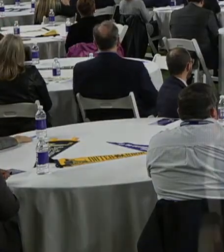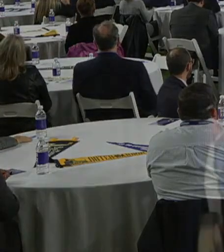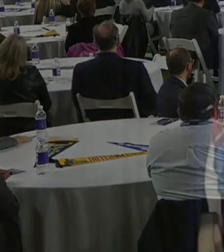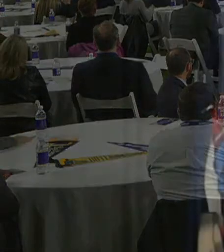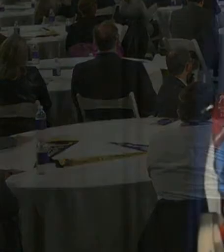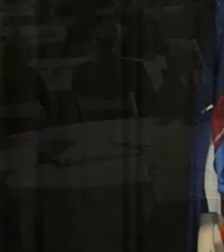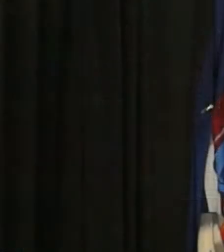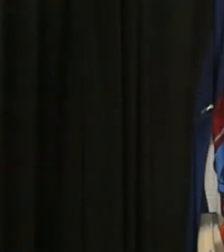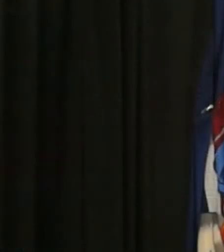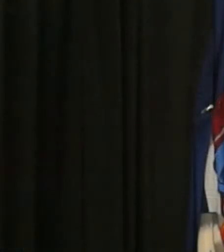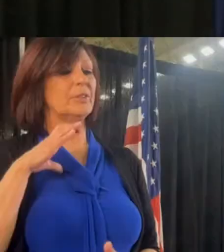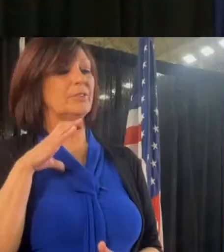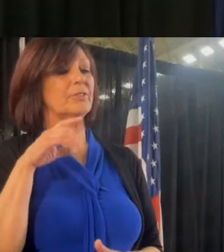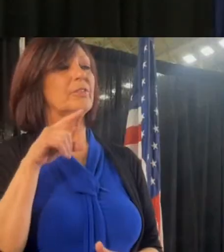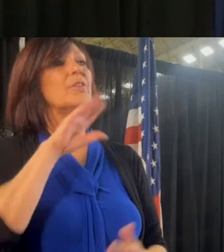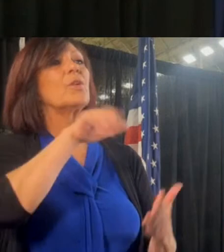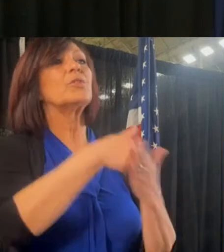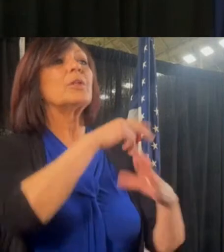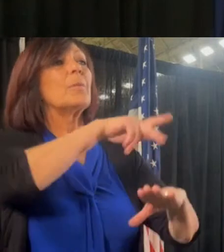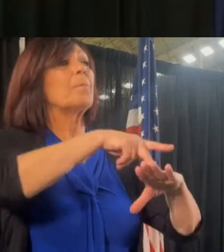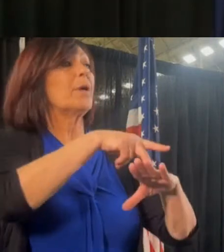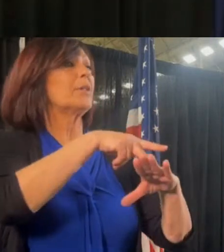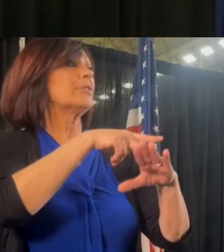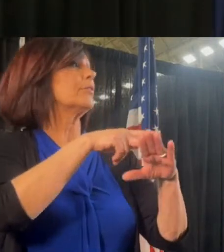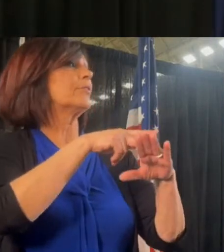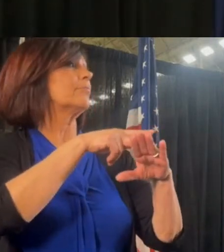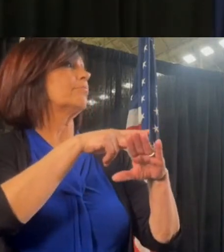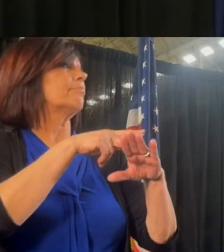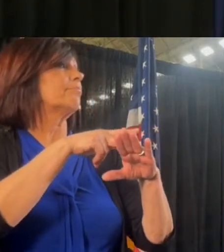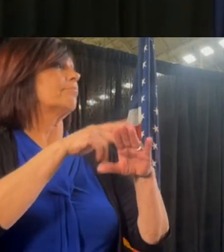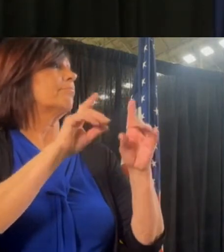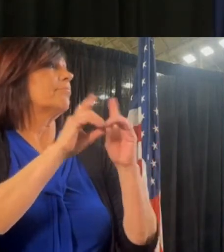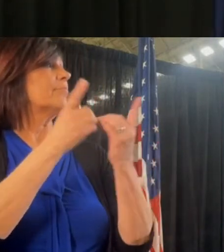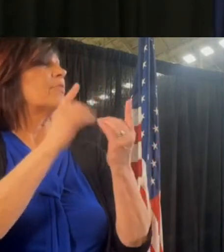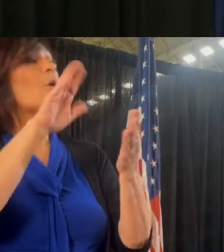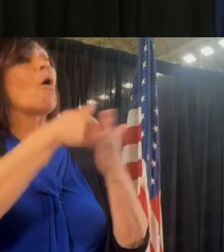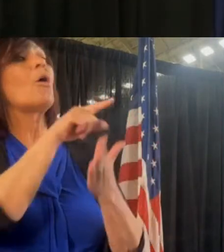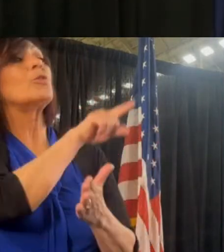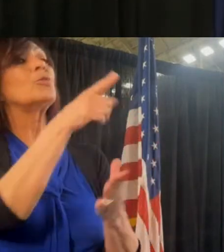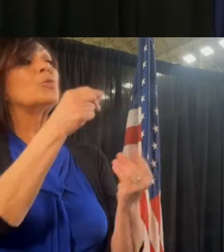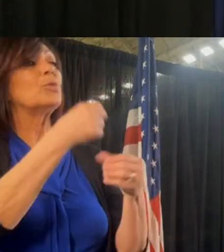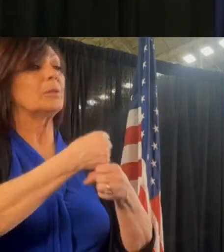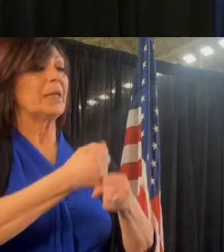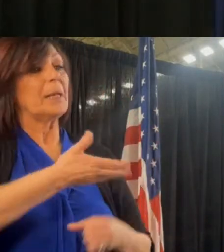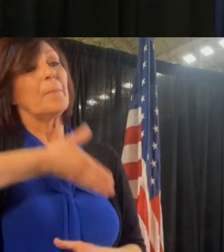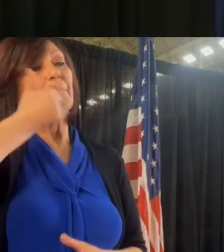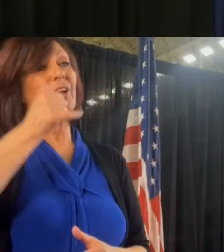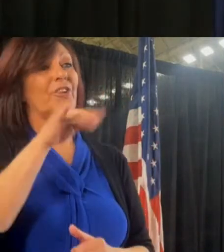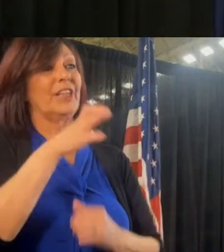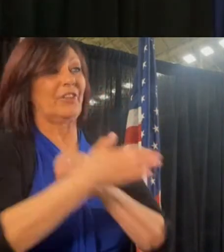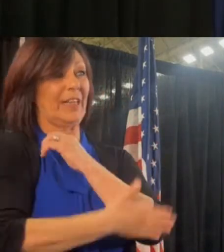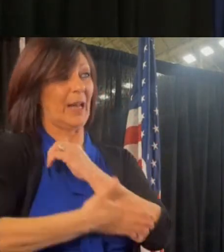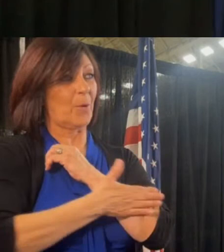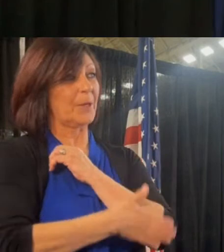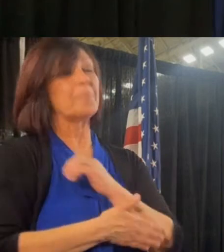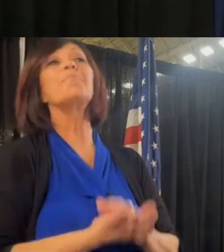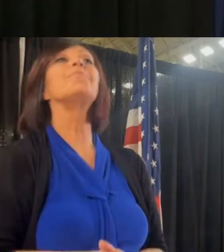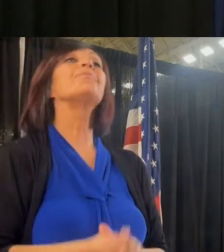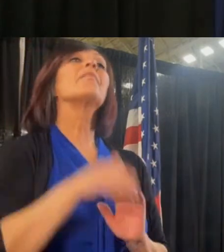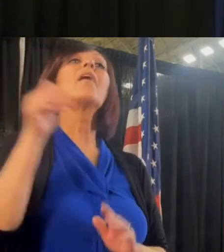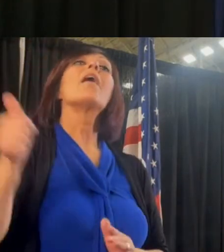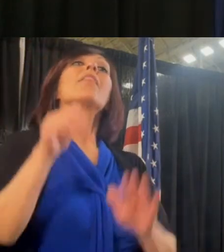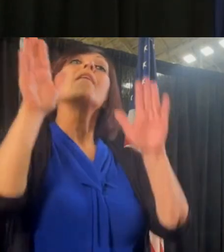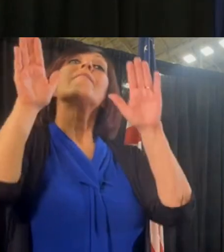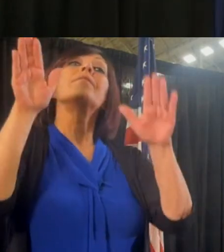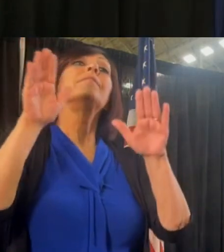Thank you to Commissioner Schinzel and the entire Parks Department staff for all you do to create a better Erie County. Our fantastic